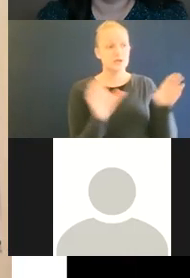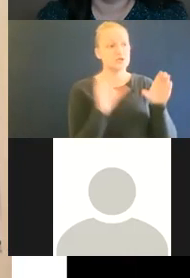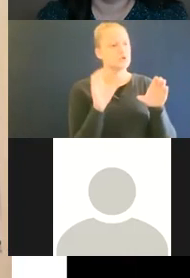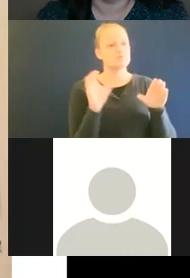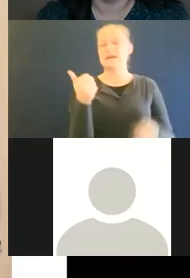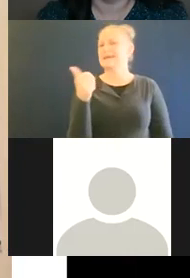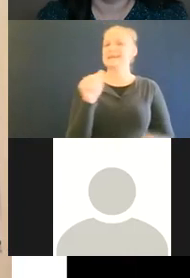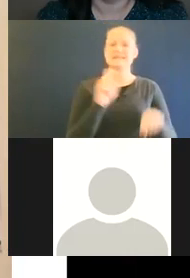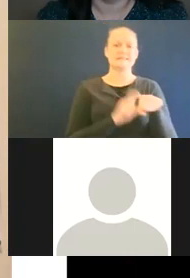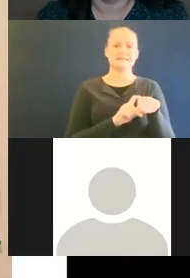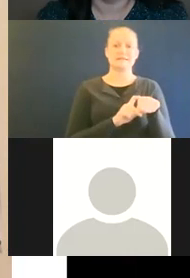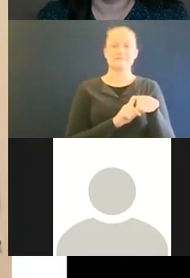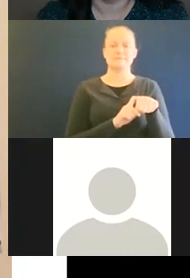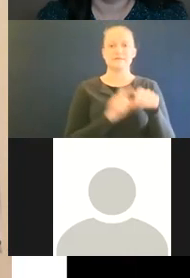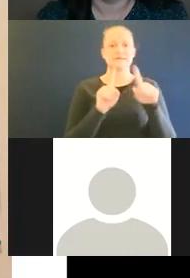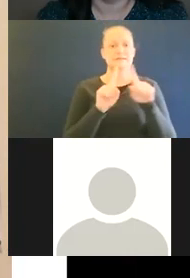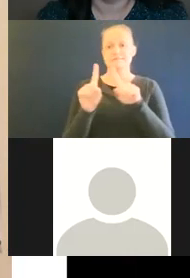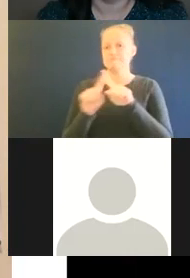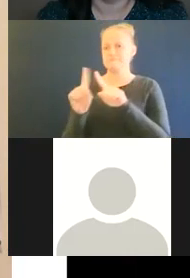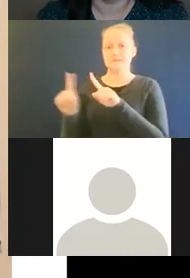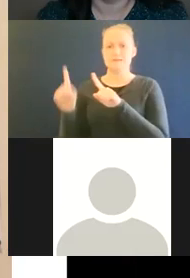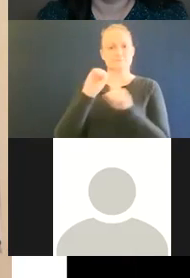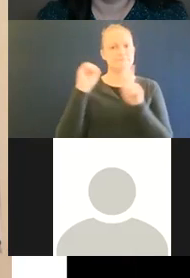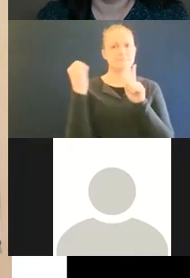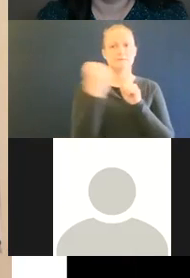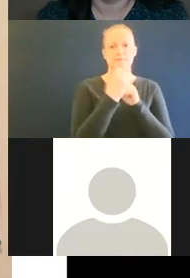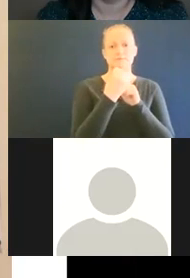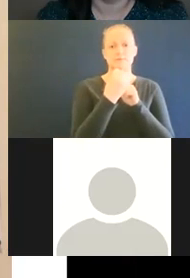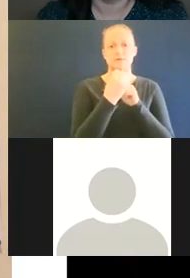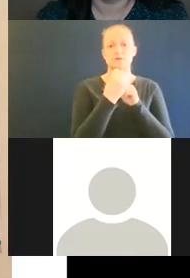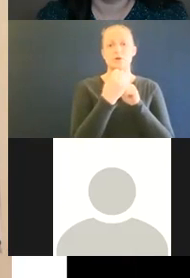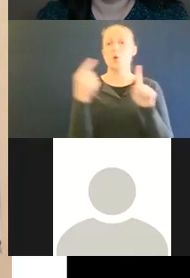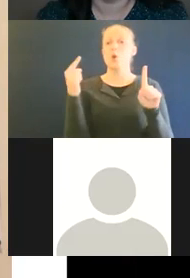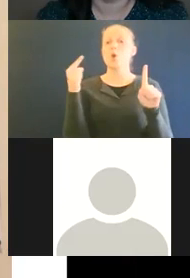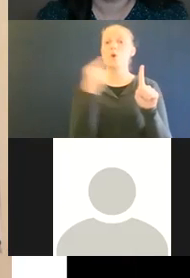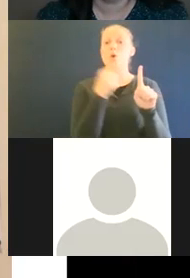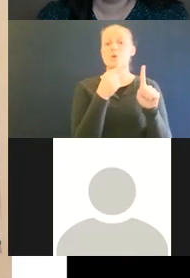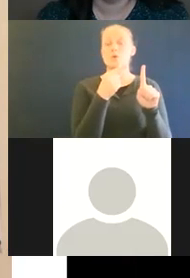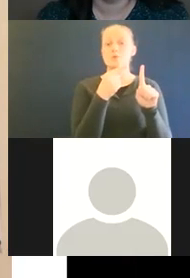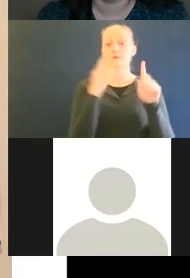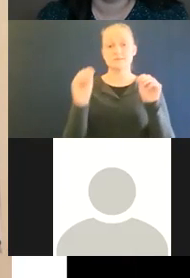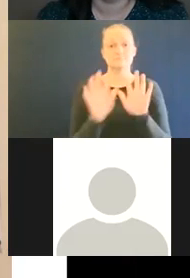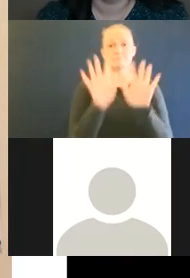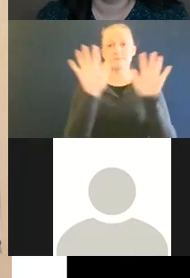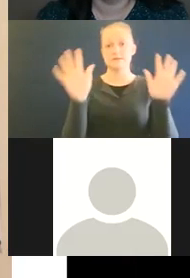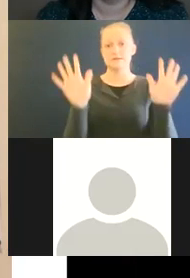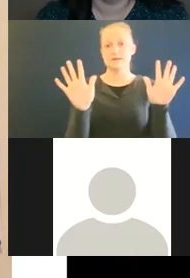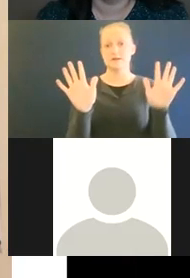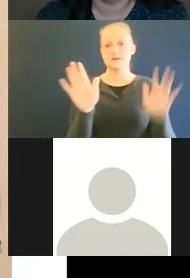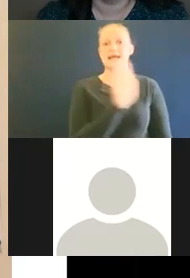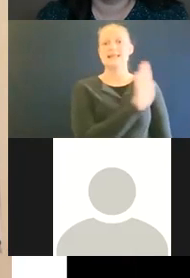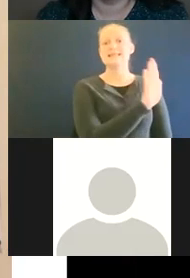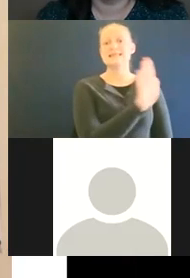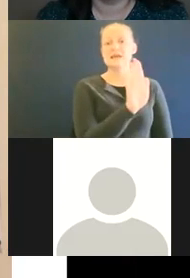all sorts of activities. The key component here is making sure that that communication system